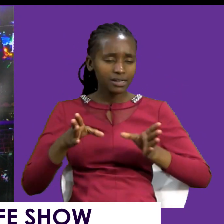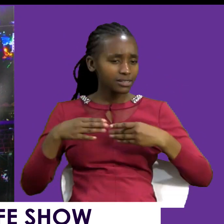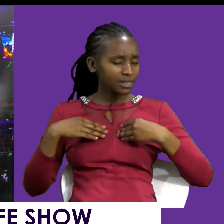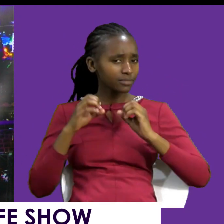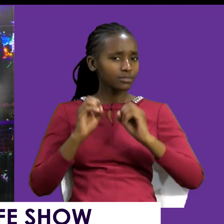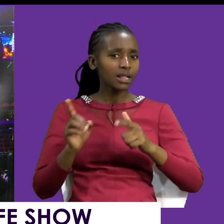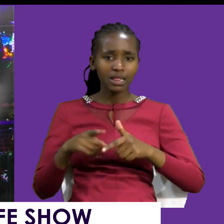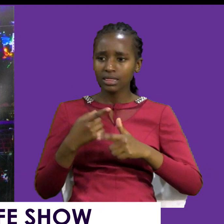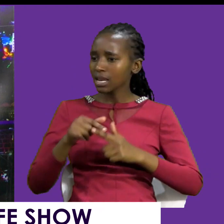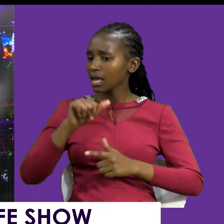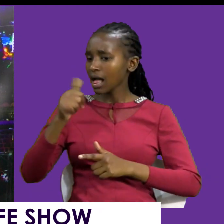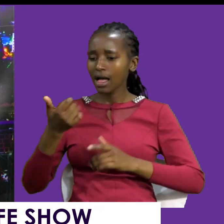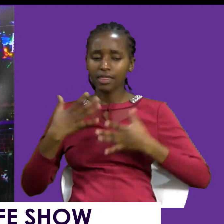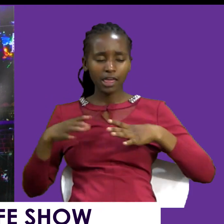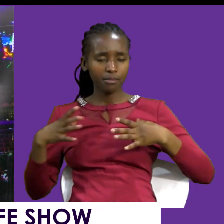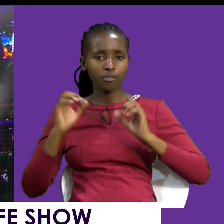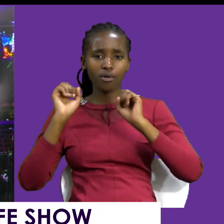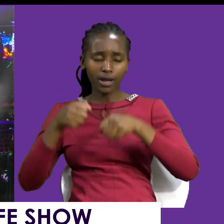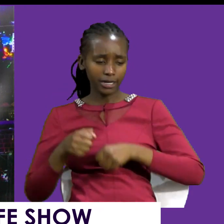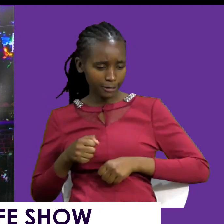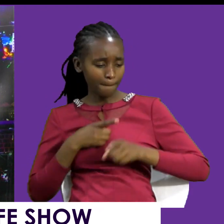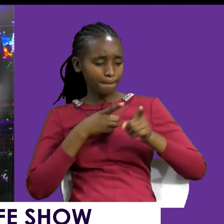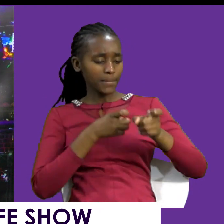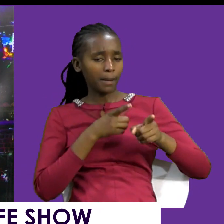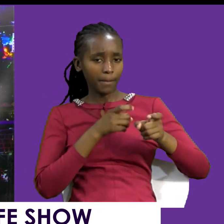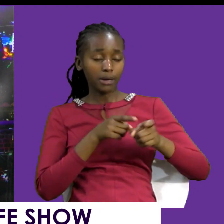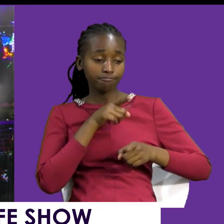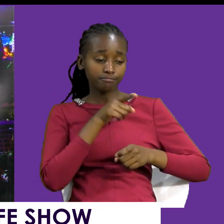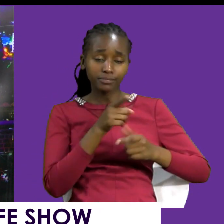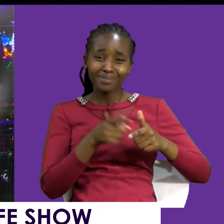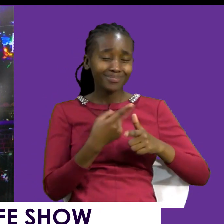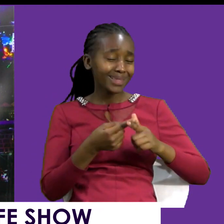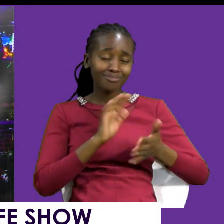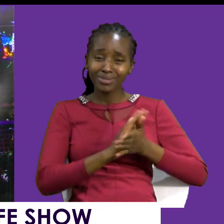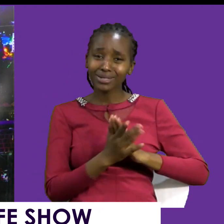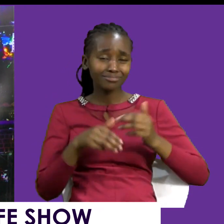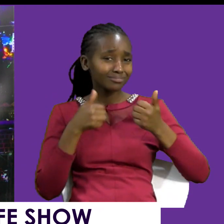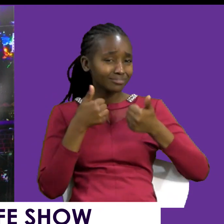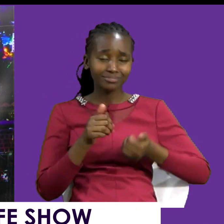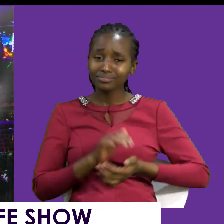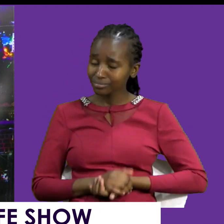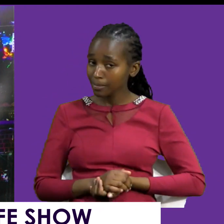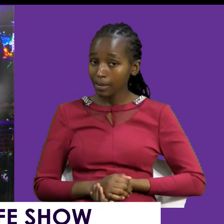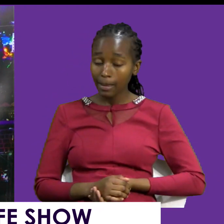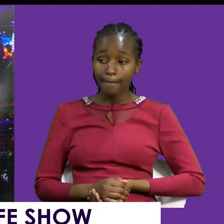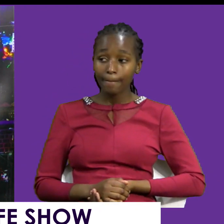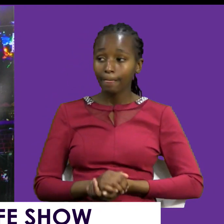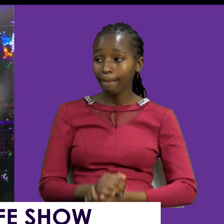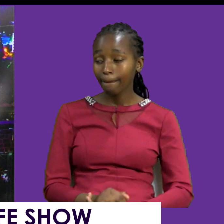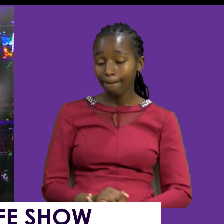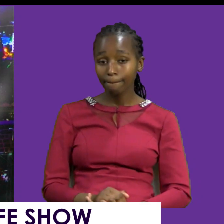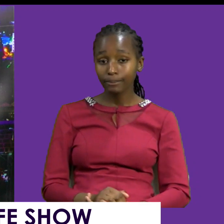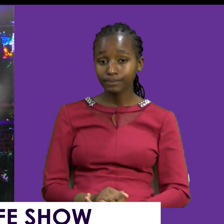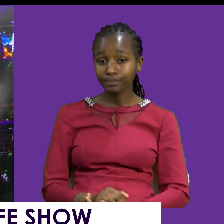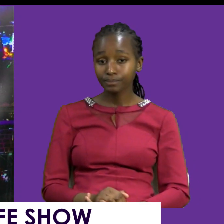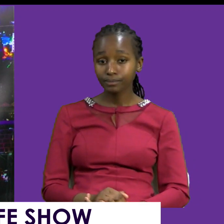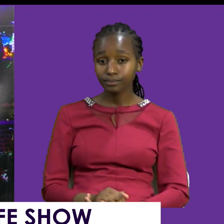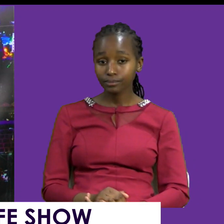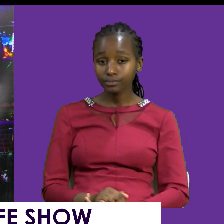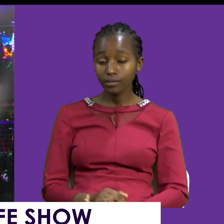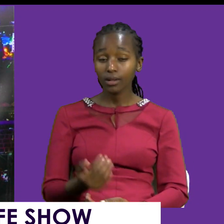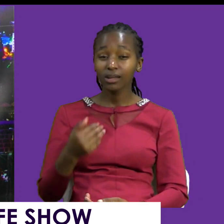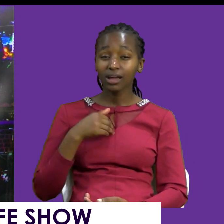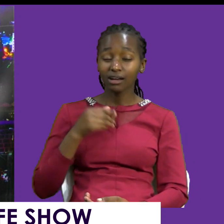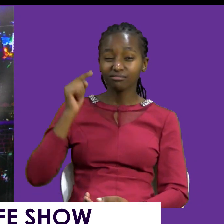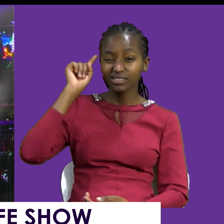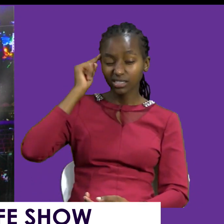incapacitated, and the other person who has acted like the mirror looks the better one, the stronger one. You need to understand these things. These are